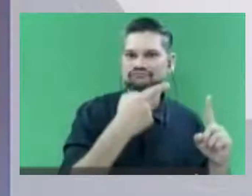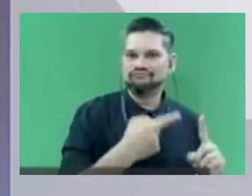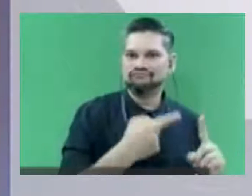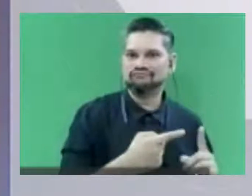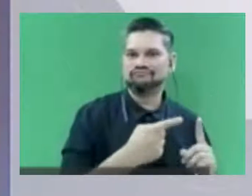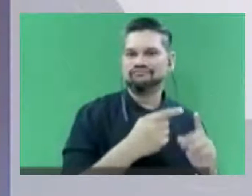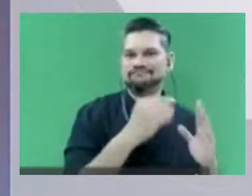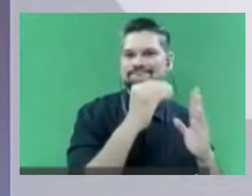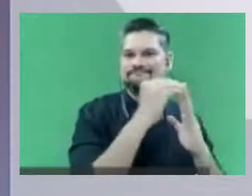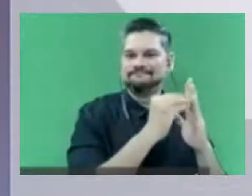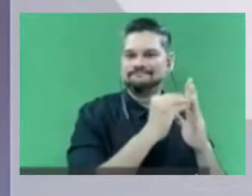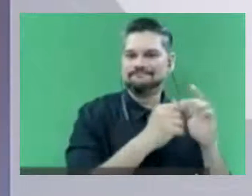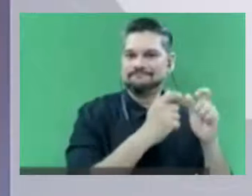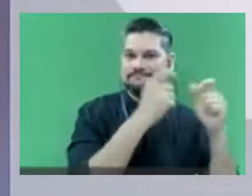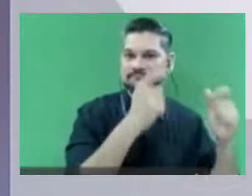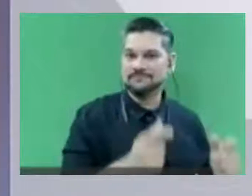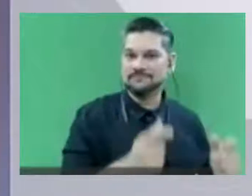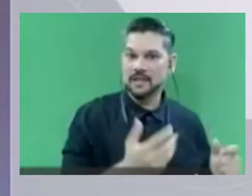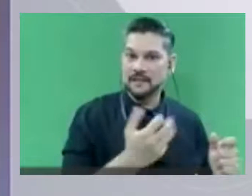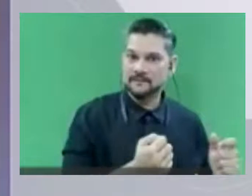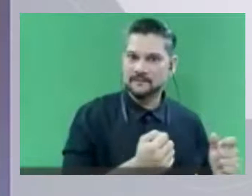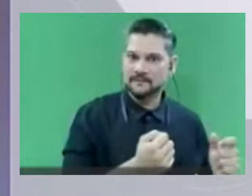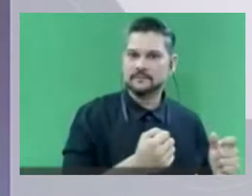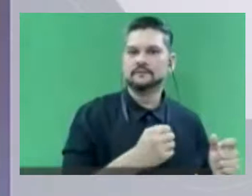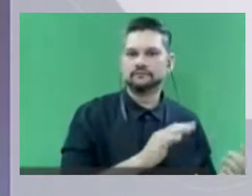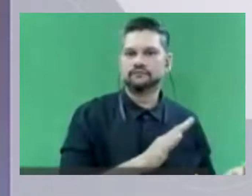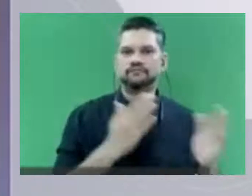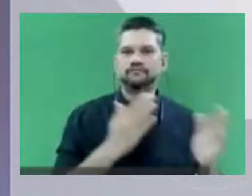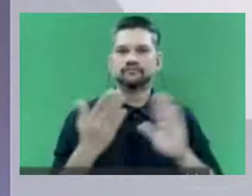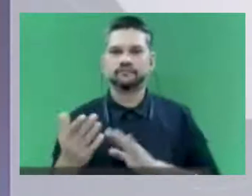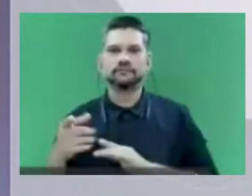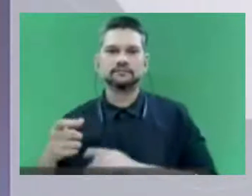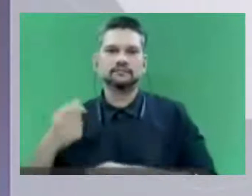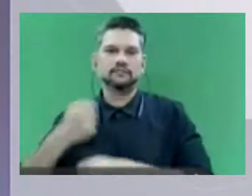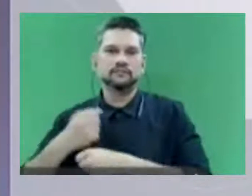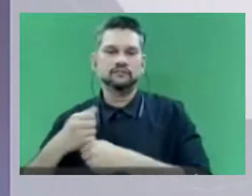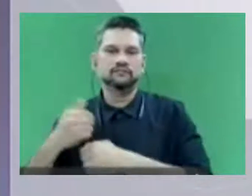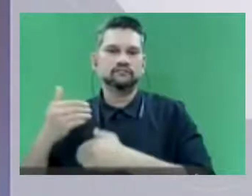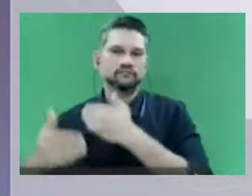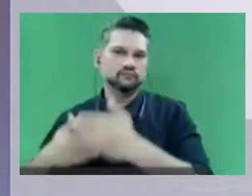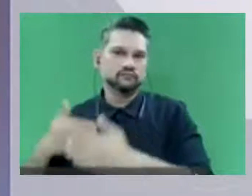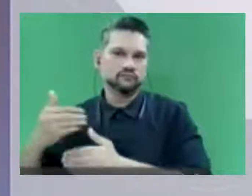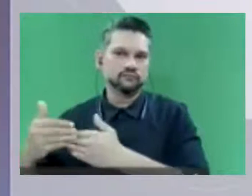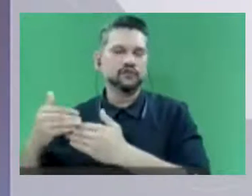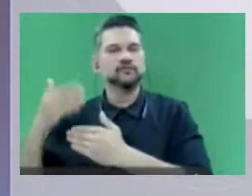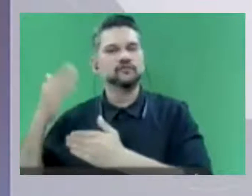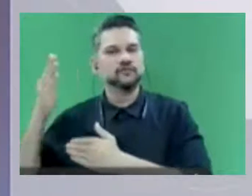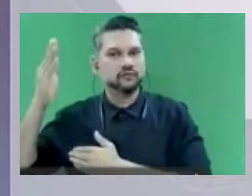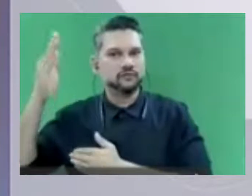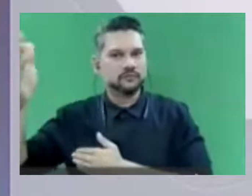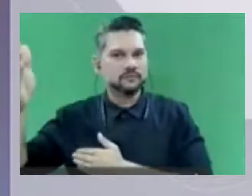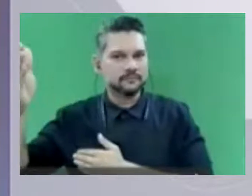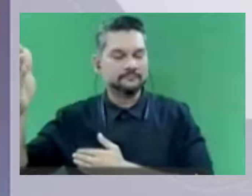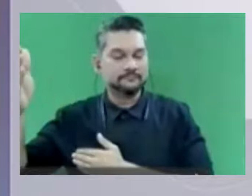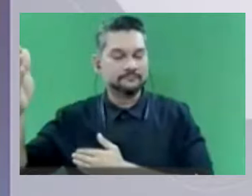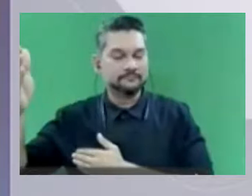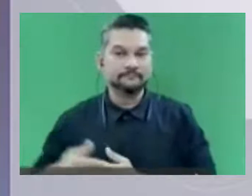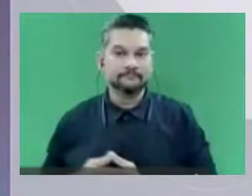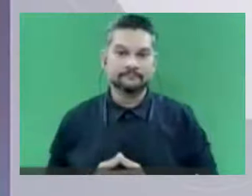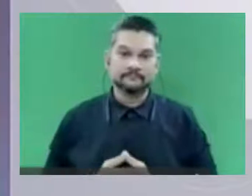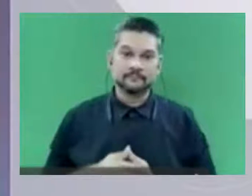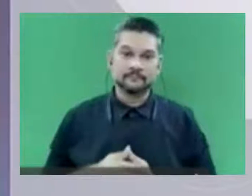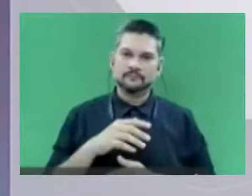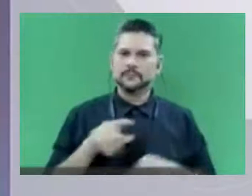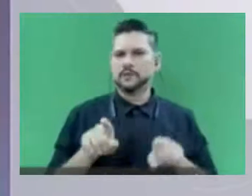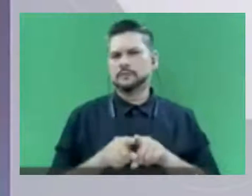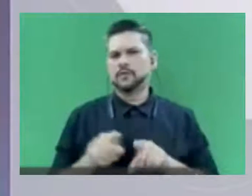these accessibility features and access to information will be in proper order. So it has all of us,